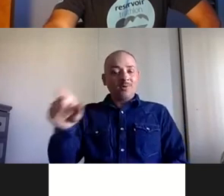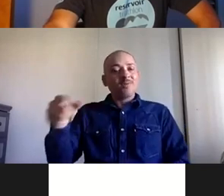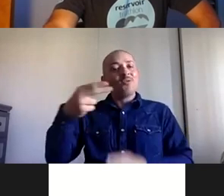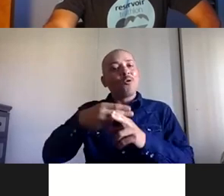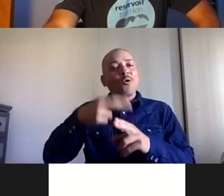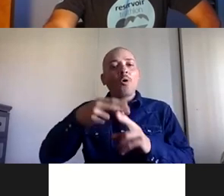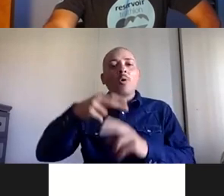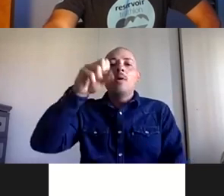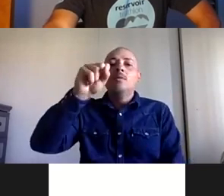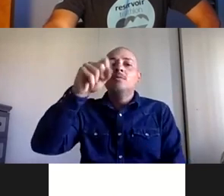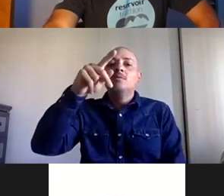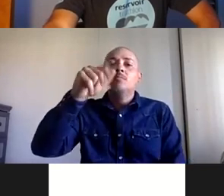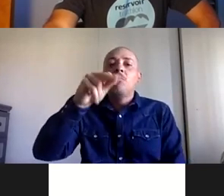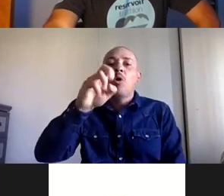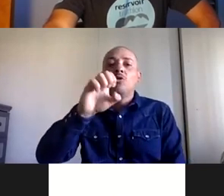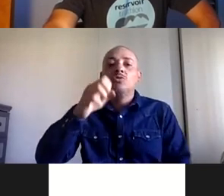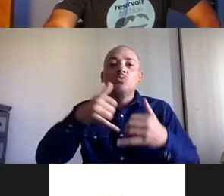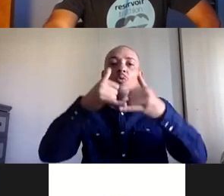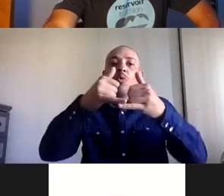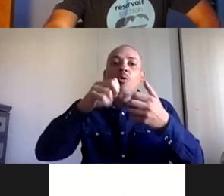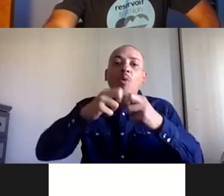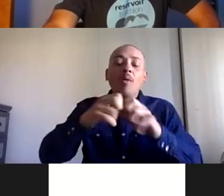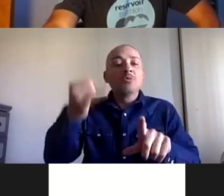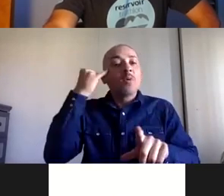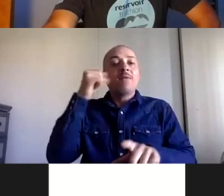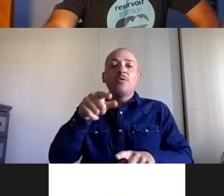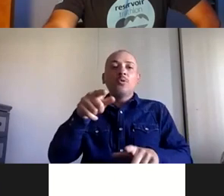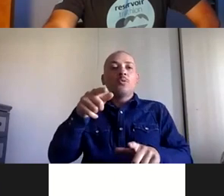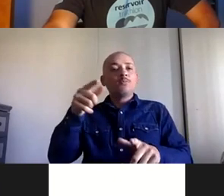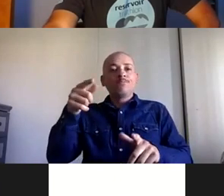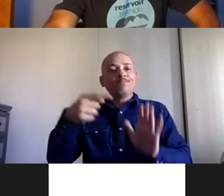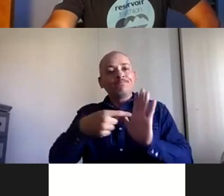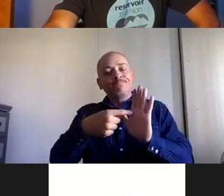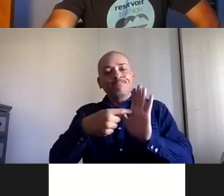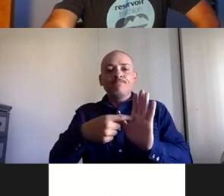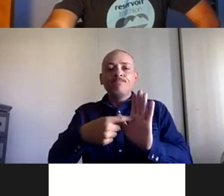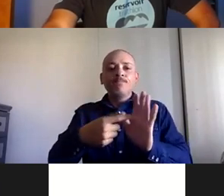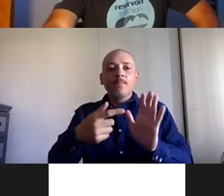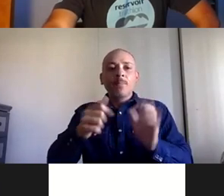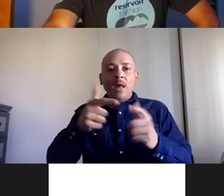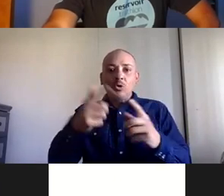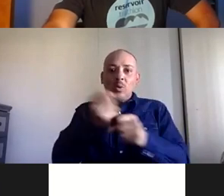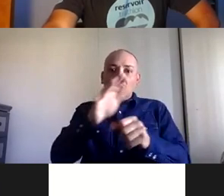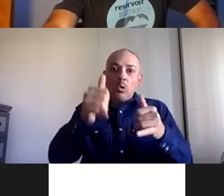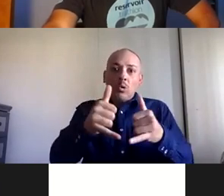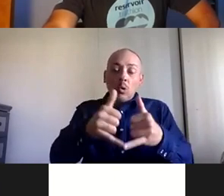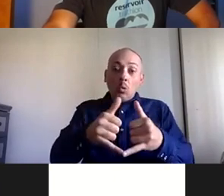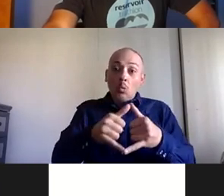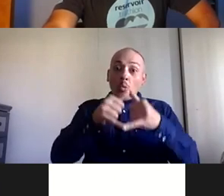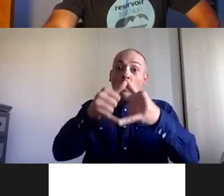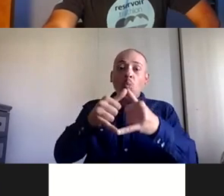sparse reward problem. So basically, like, if you define how you get your reward too